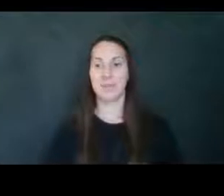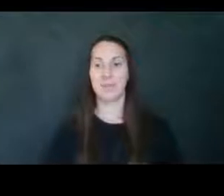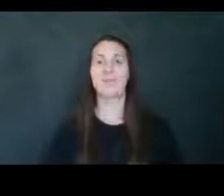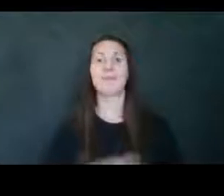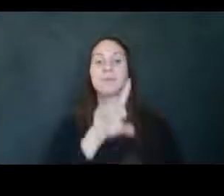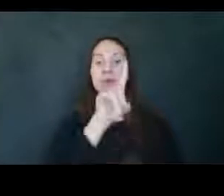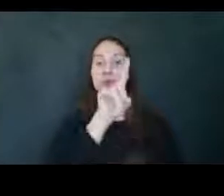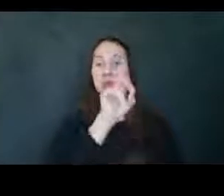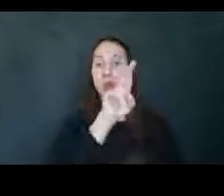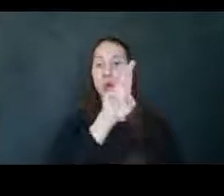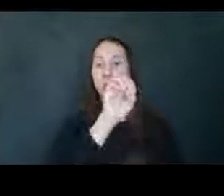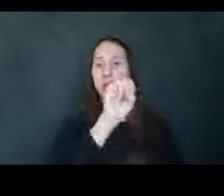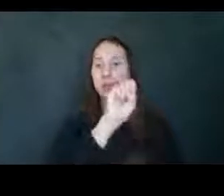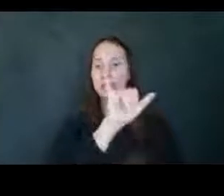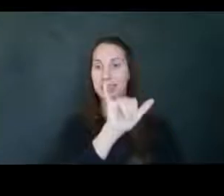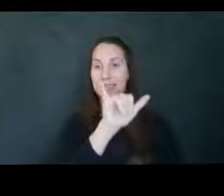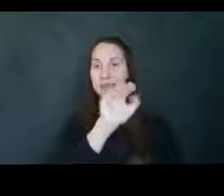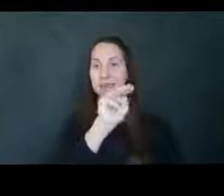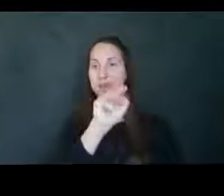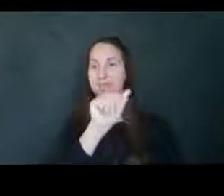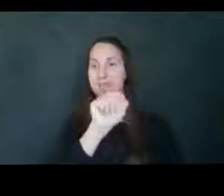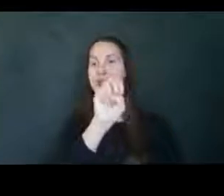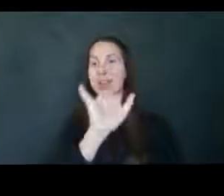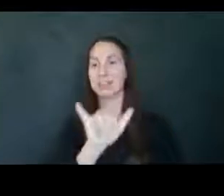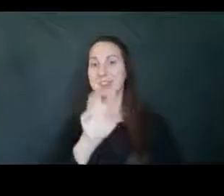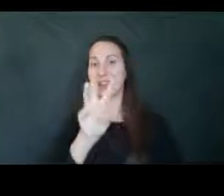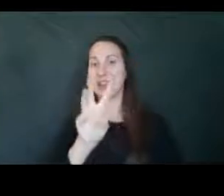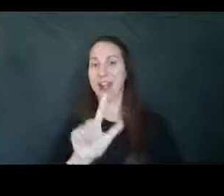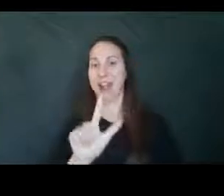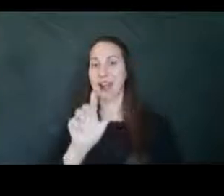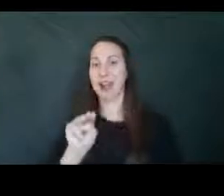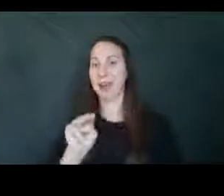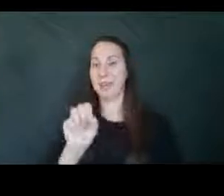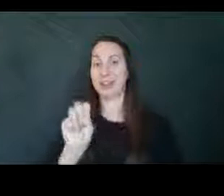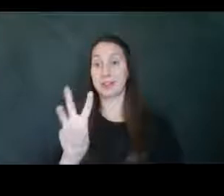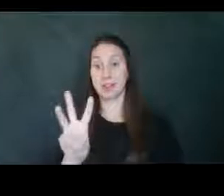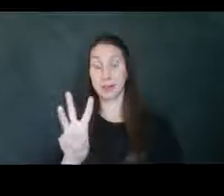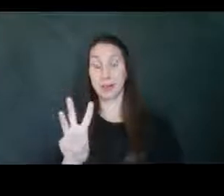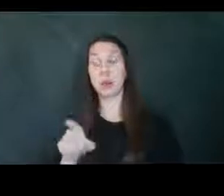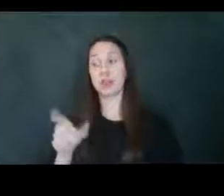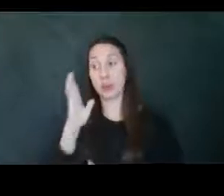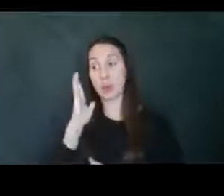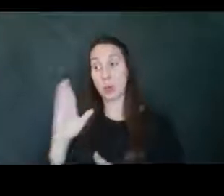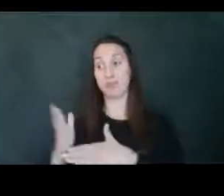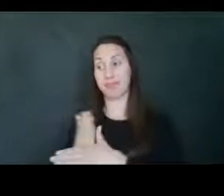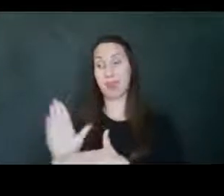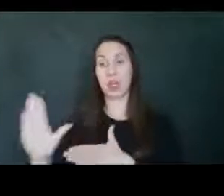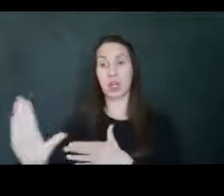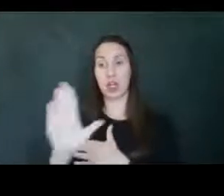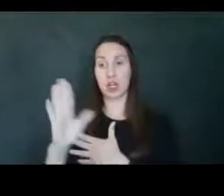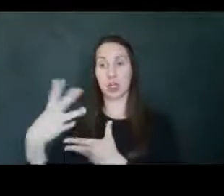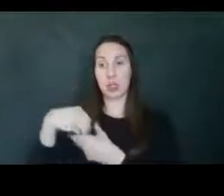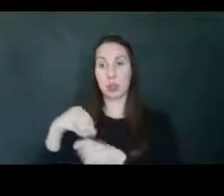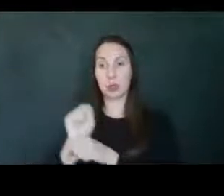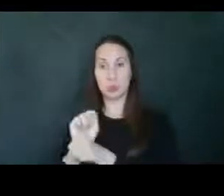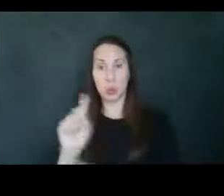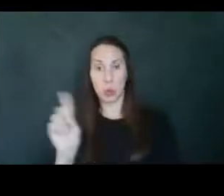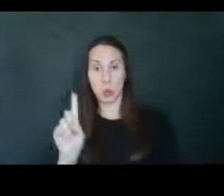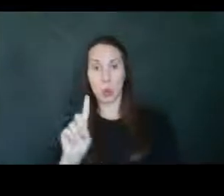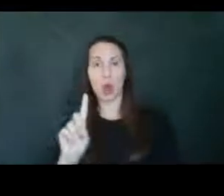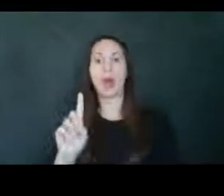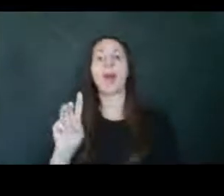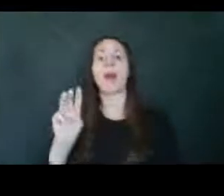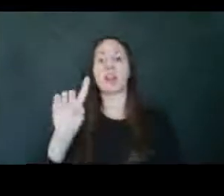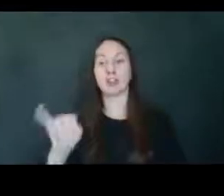Dorsey Massey, LMSW, will share with you her inclusion work at the Marlene Meyerson